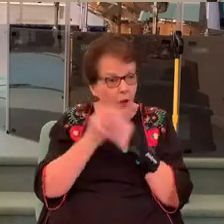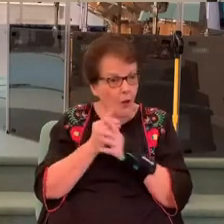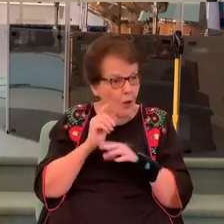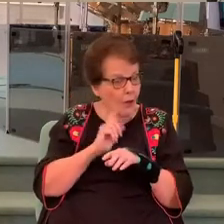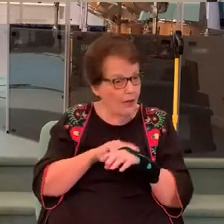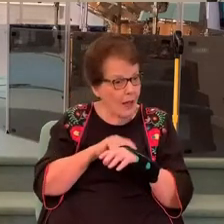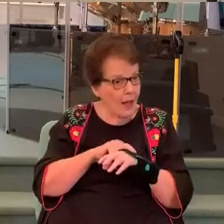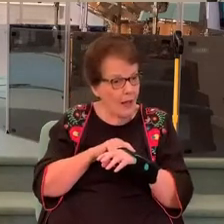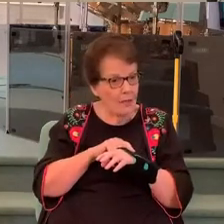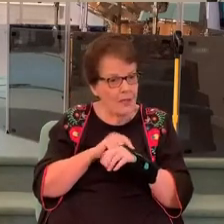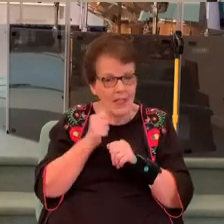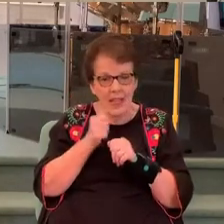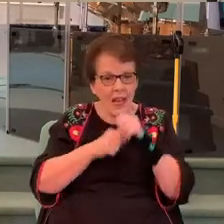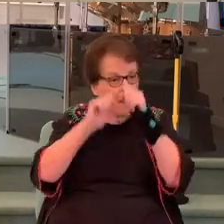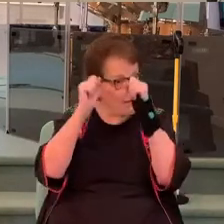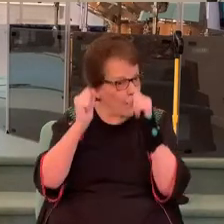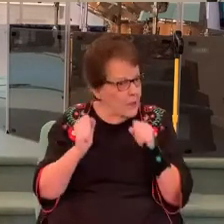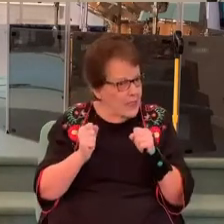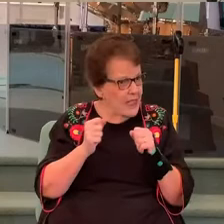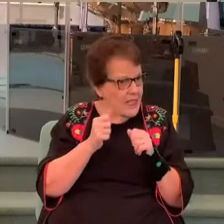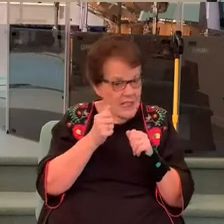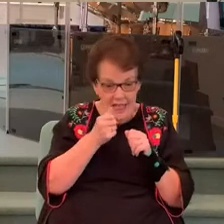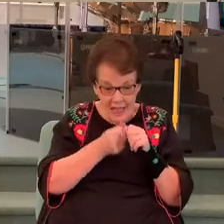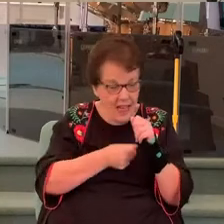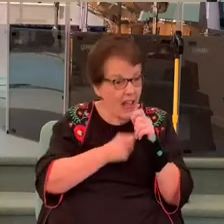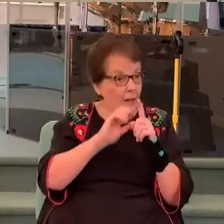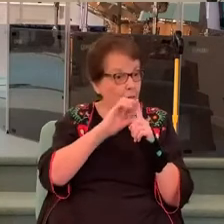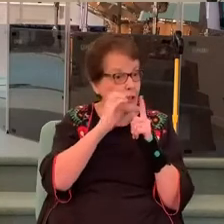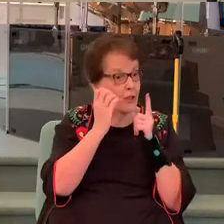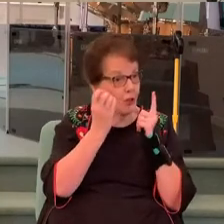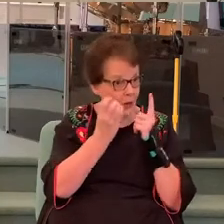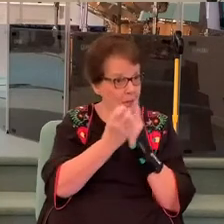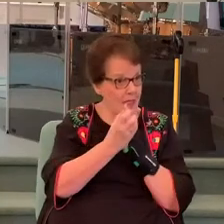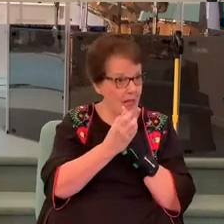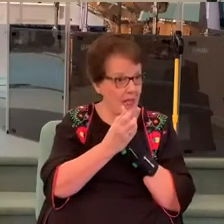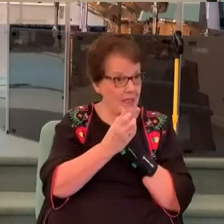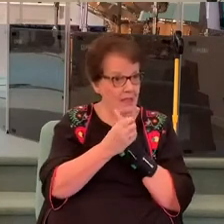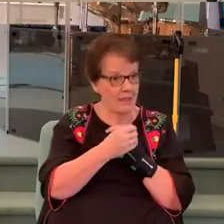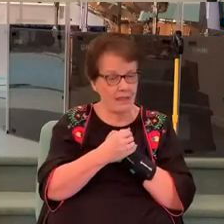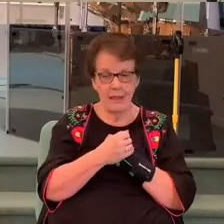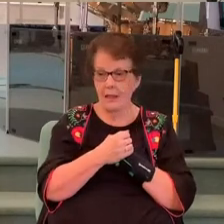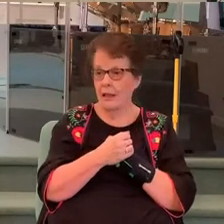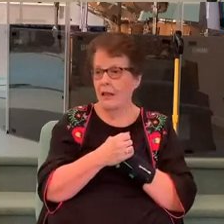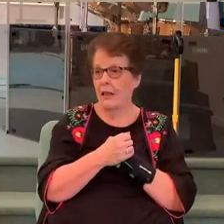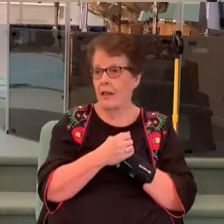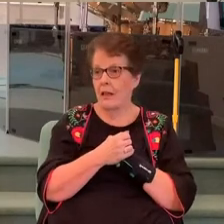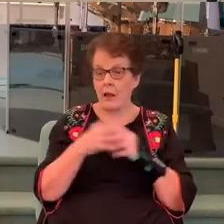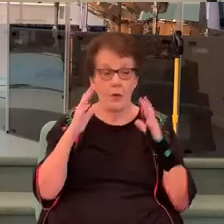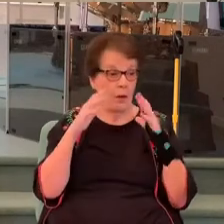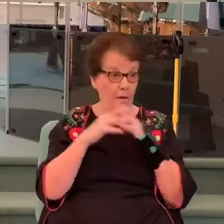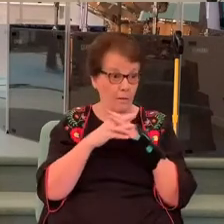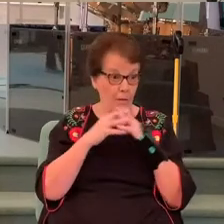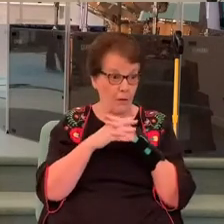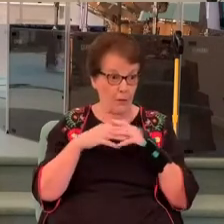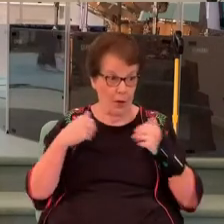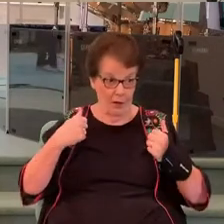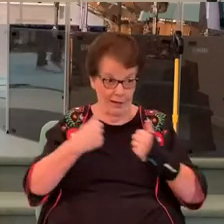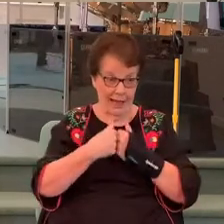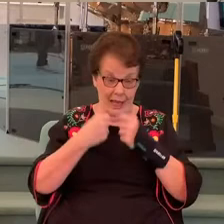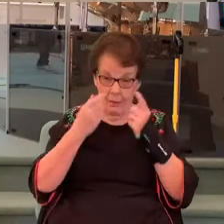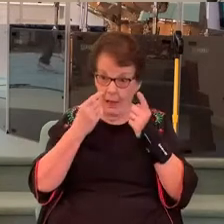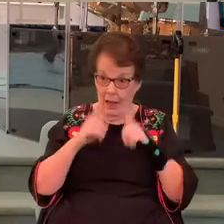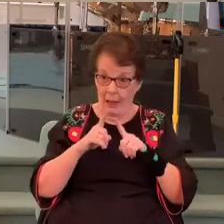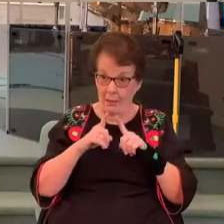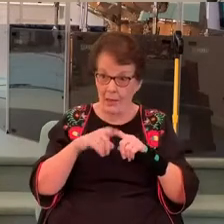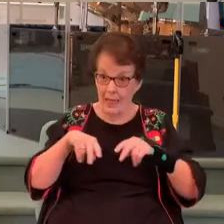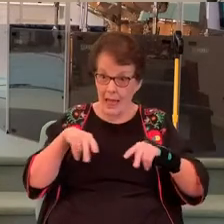Pray in every season. Pray in every circumstance. When a football game happens and the